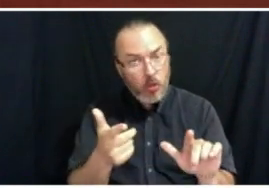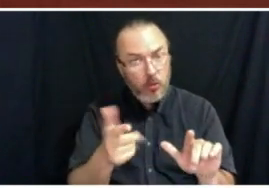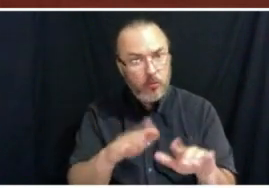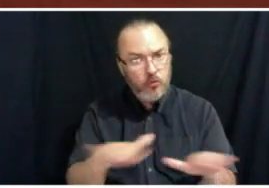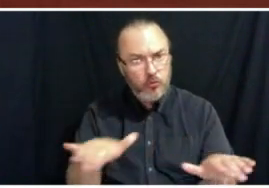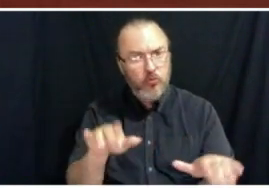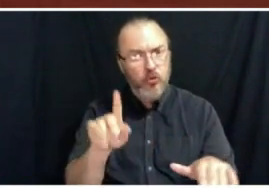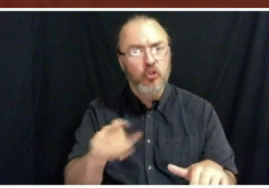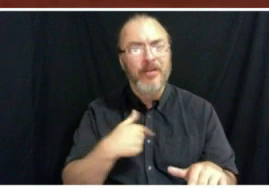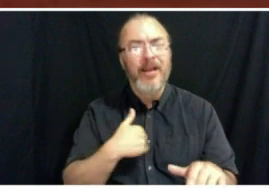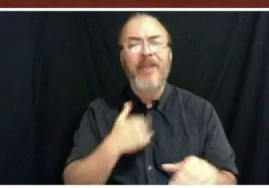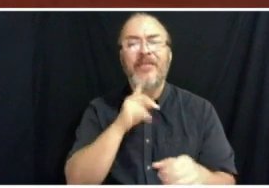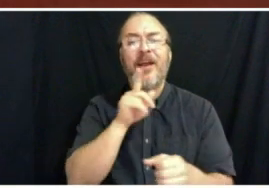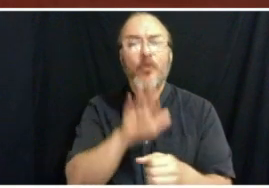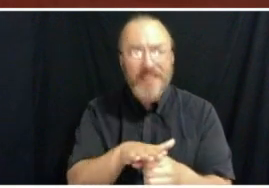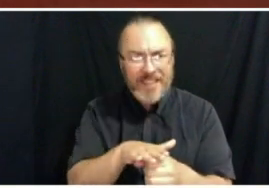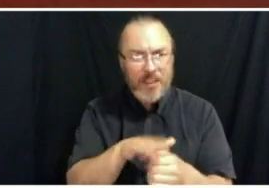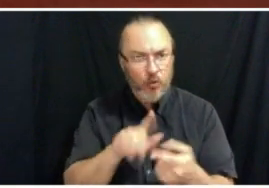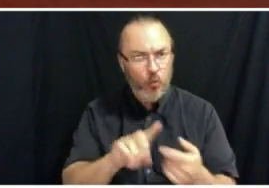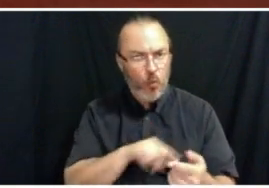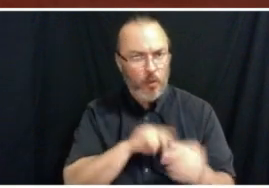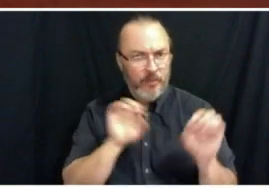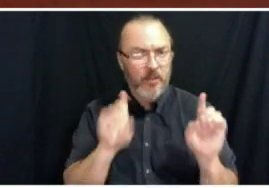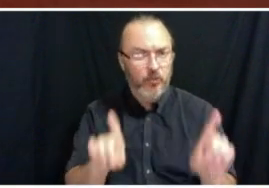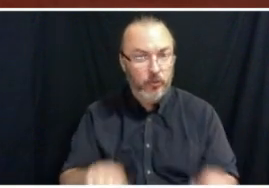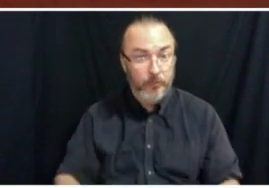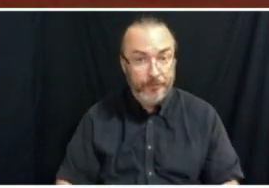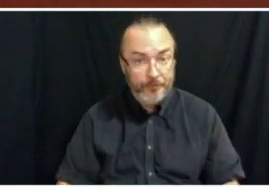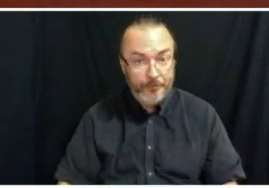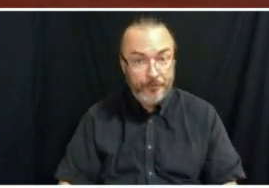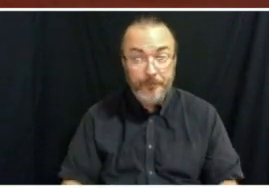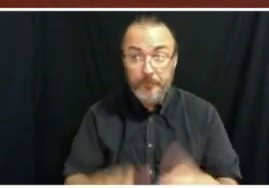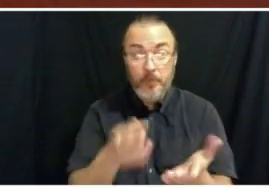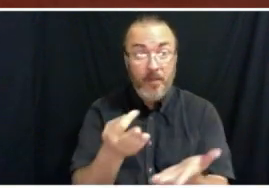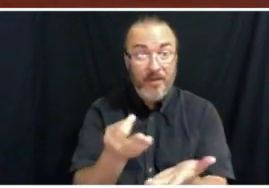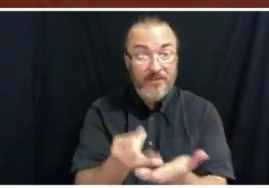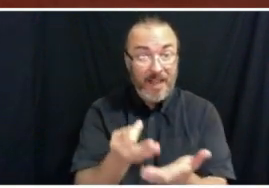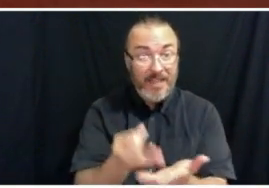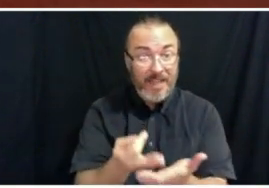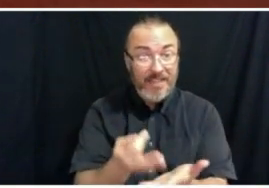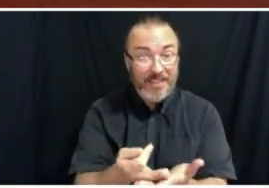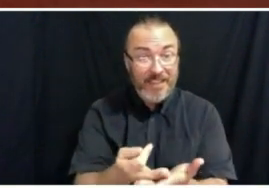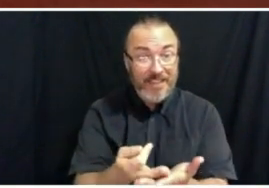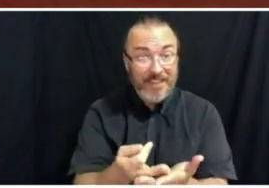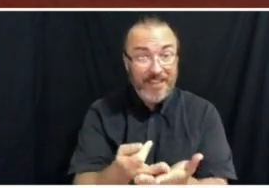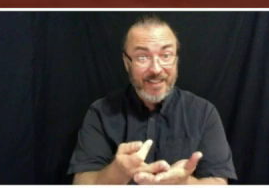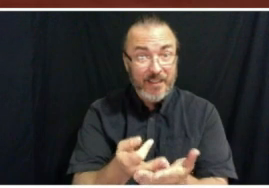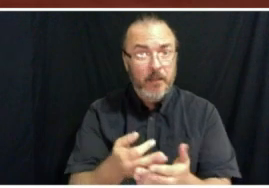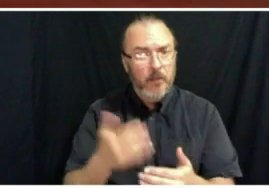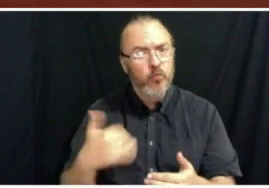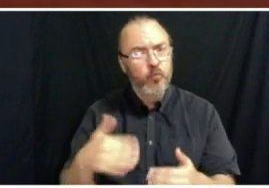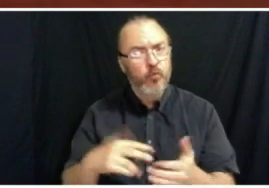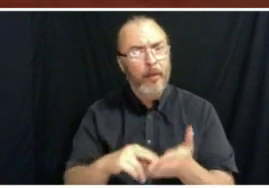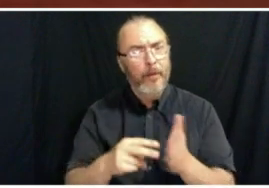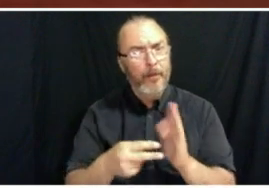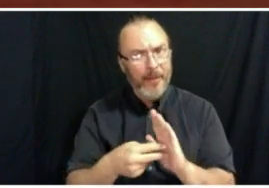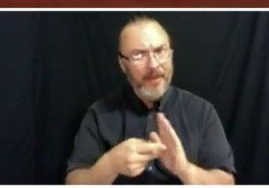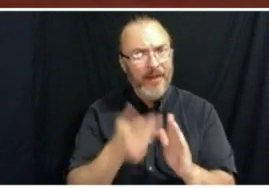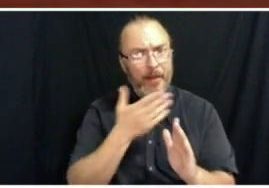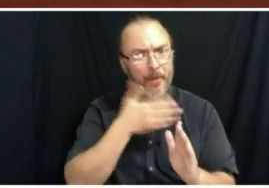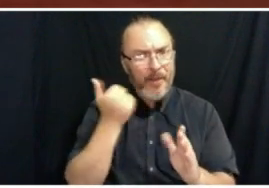early childhood education. Financing of early childhood education needs a better planning, a better focus